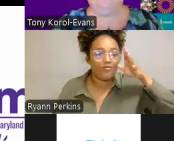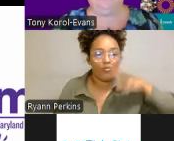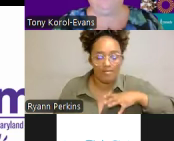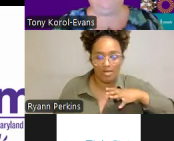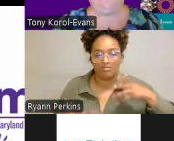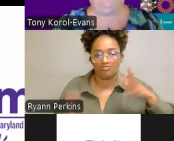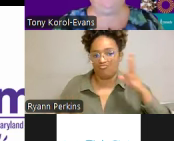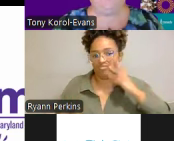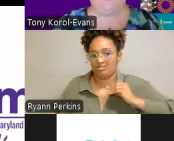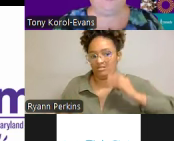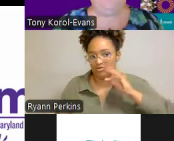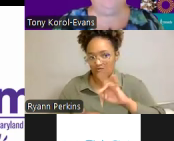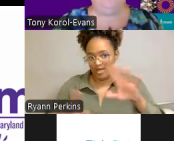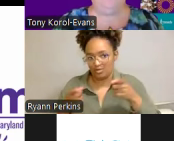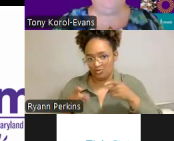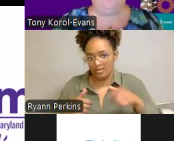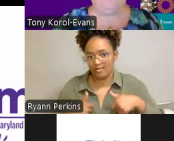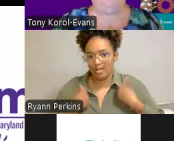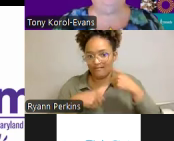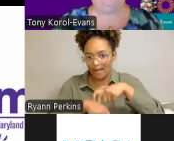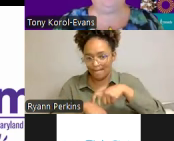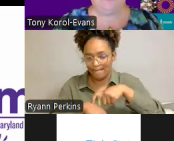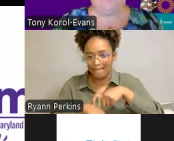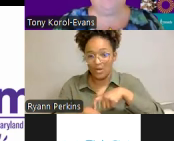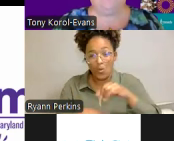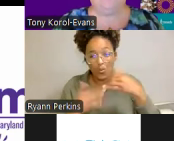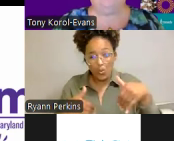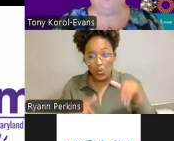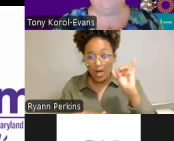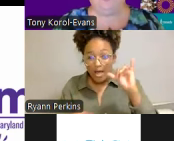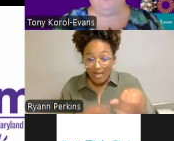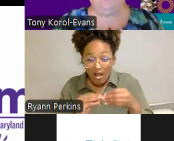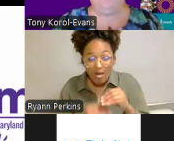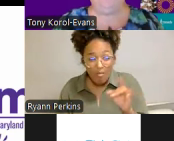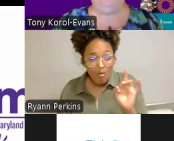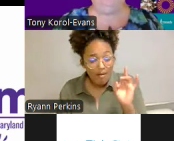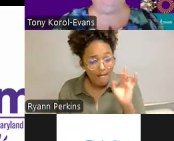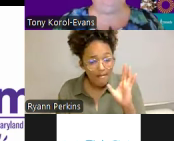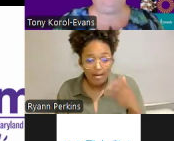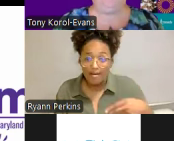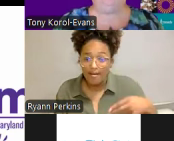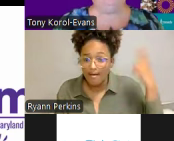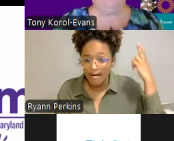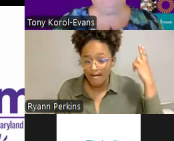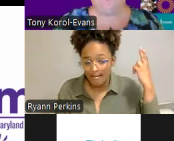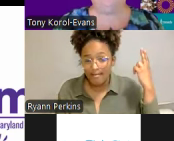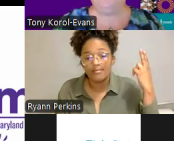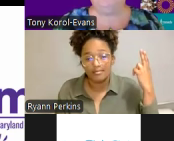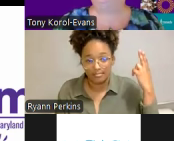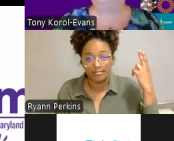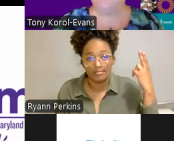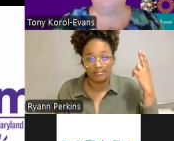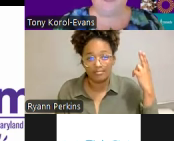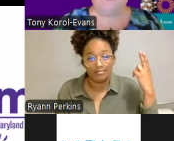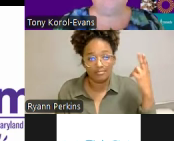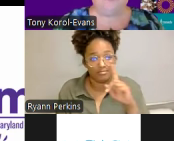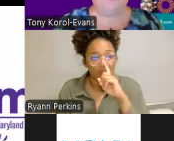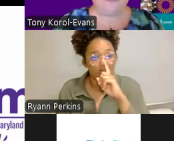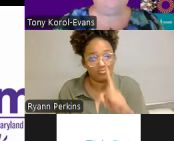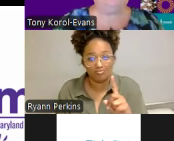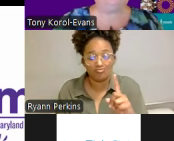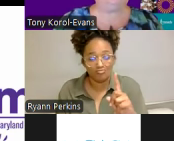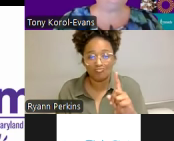statistic, I mean, that is a very high percentage of people. I mean, you really have to roll the dice well to not wind